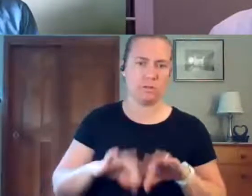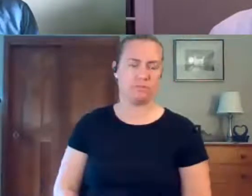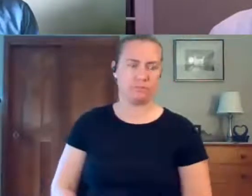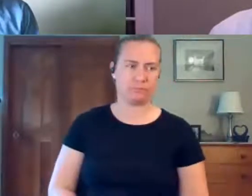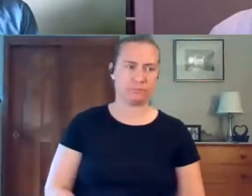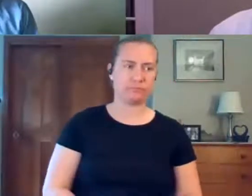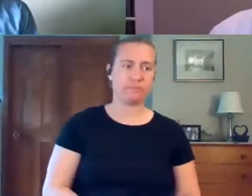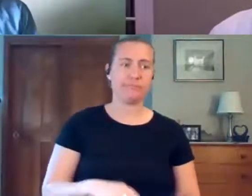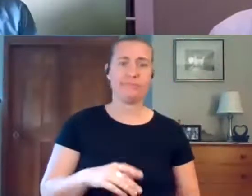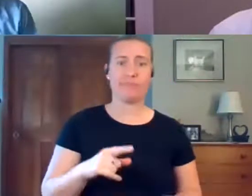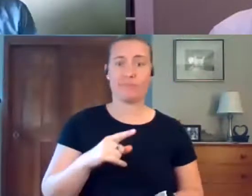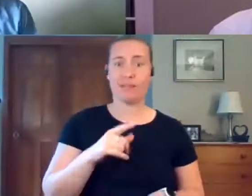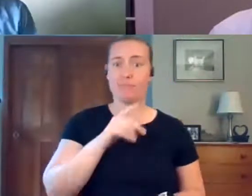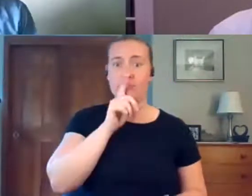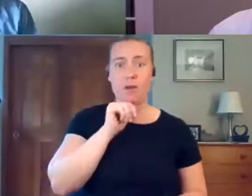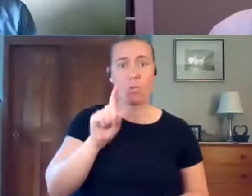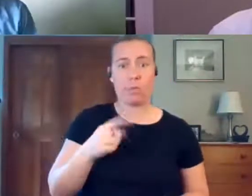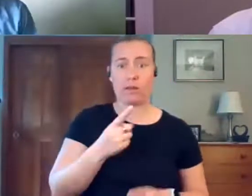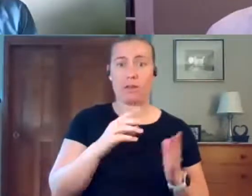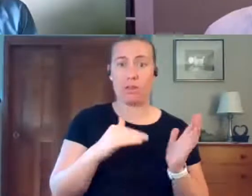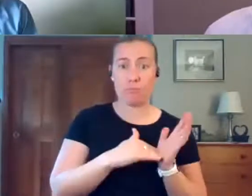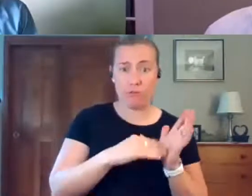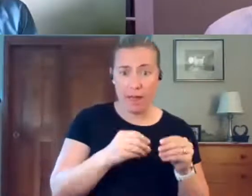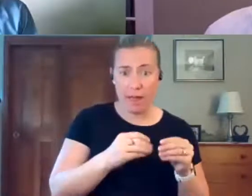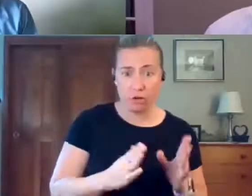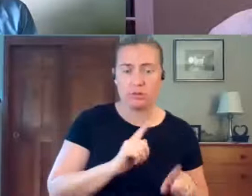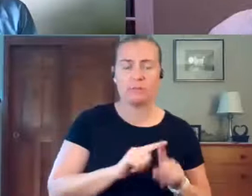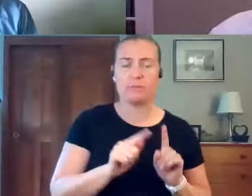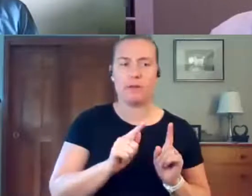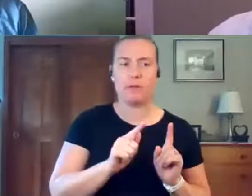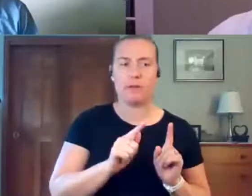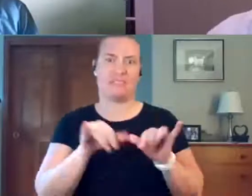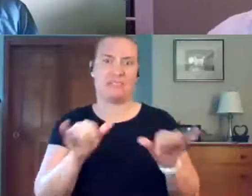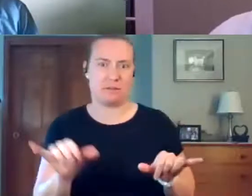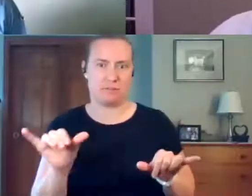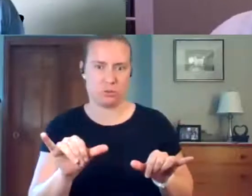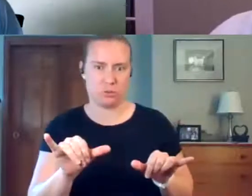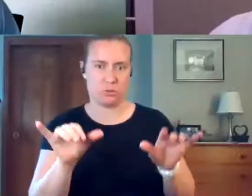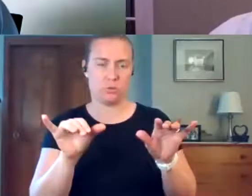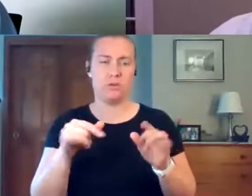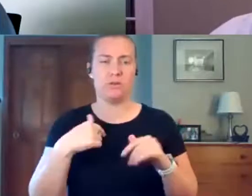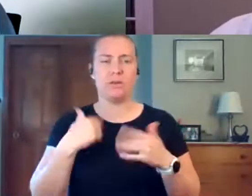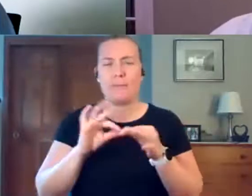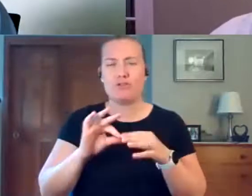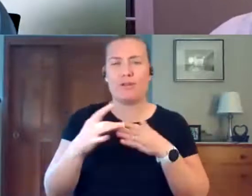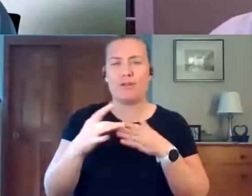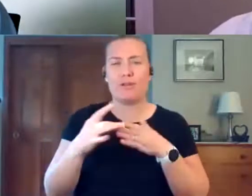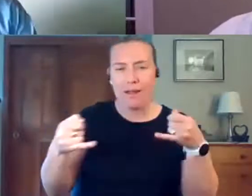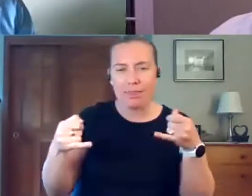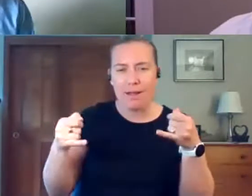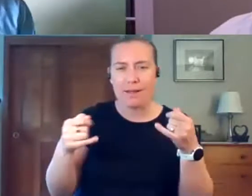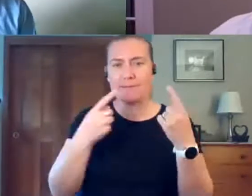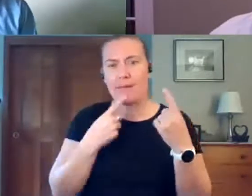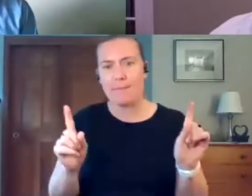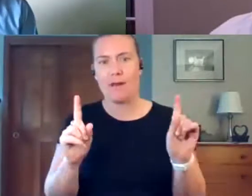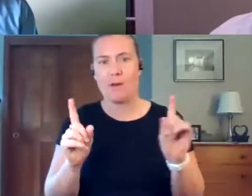made mention of, guidelines coming out, and there was a lot of tension around that. And so, answering